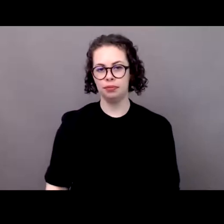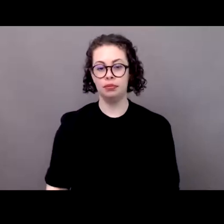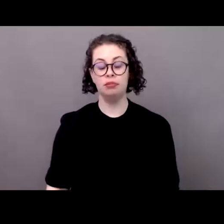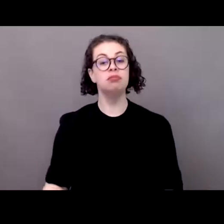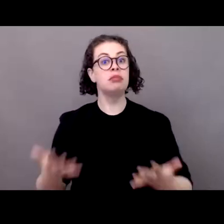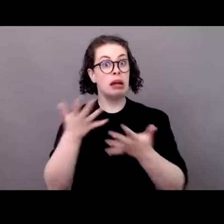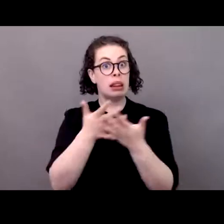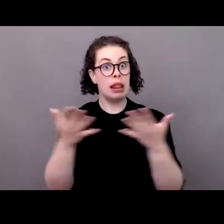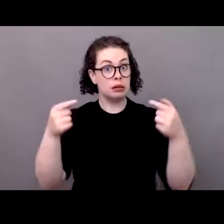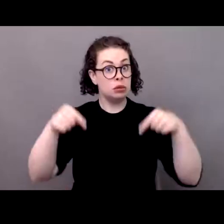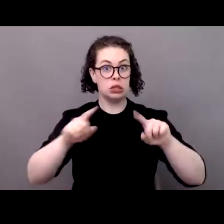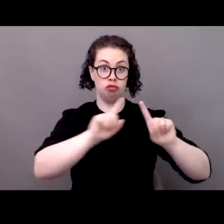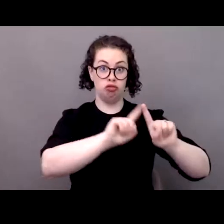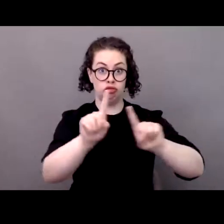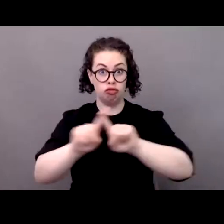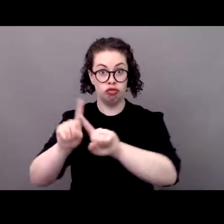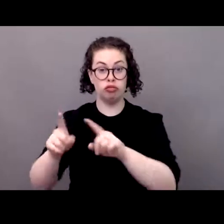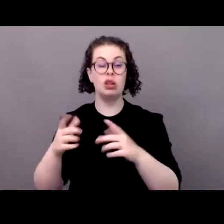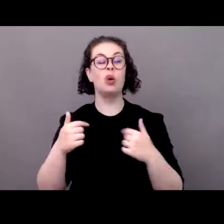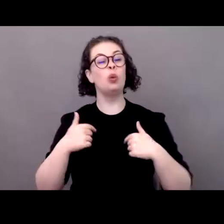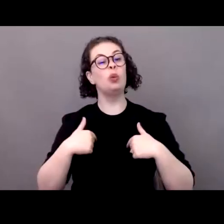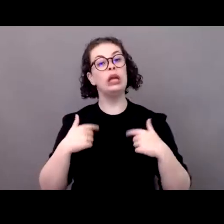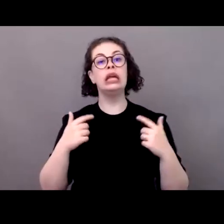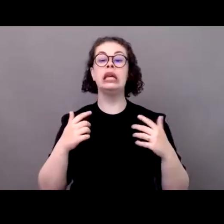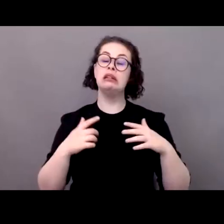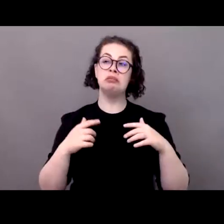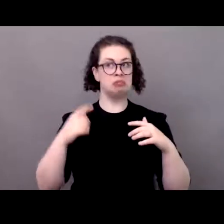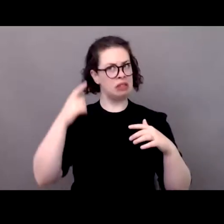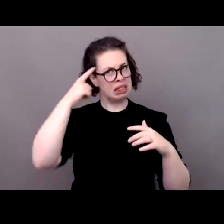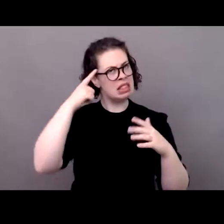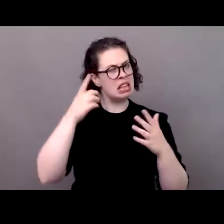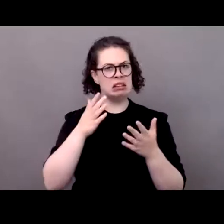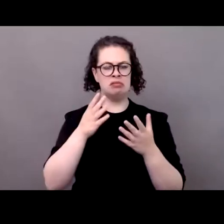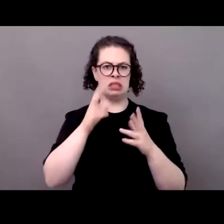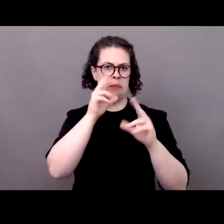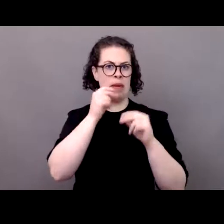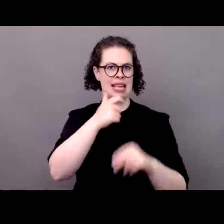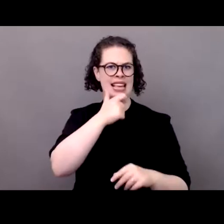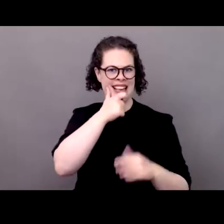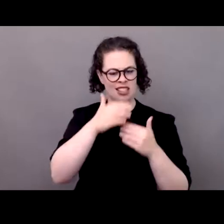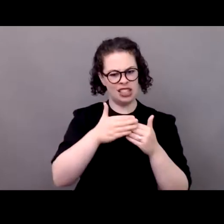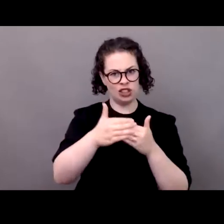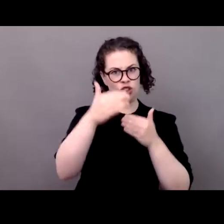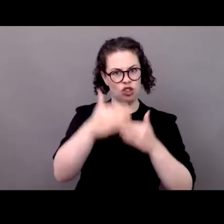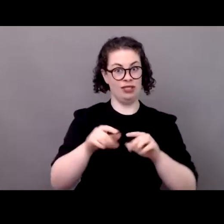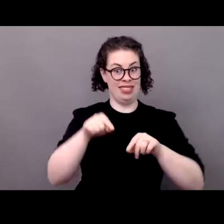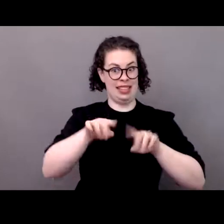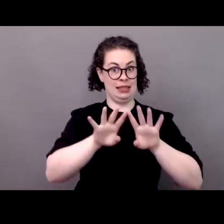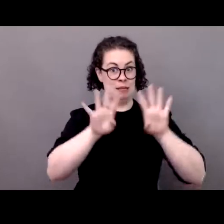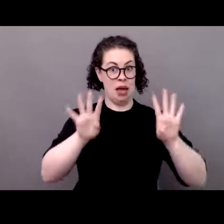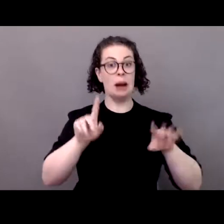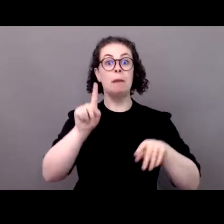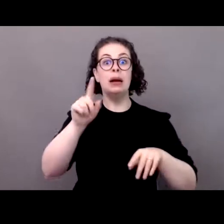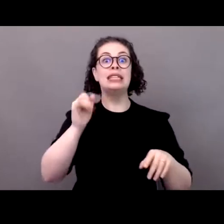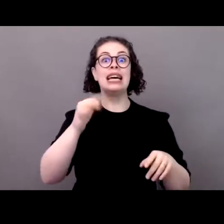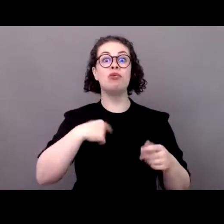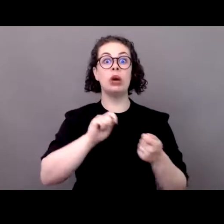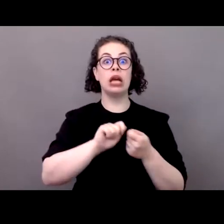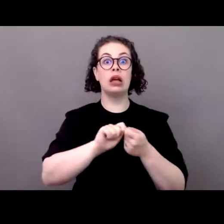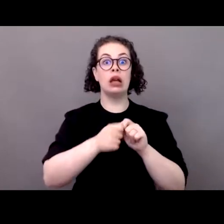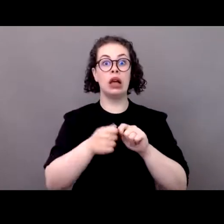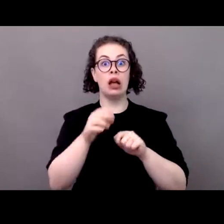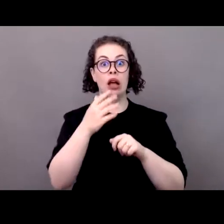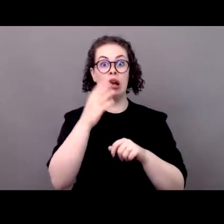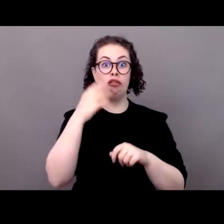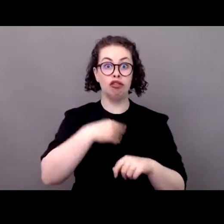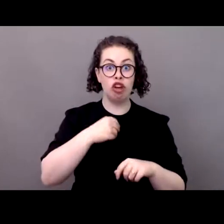we speak, we're gonna speak mainly in English, but you have, in case we speak French, you have a